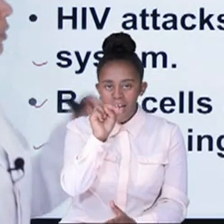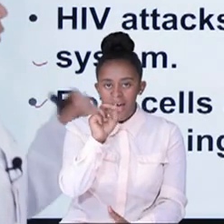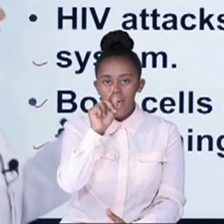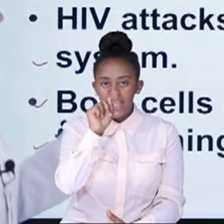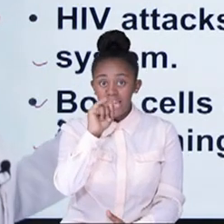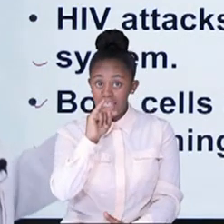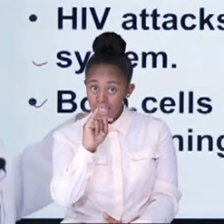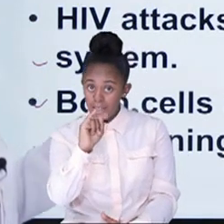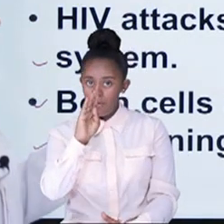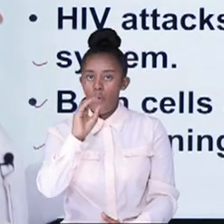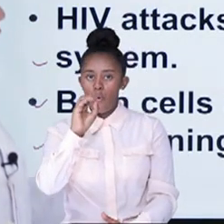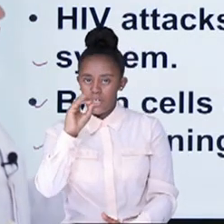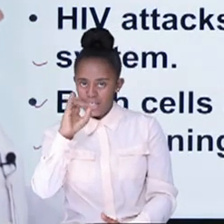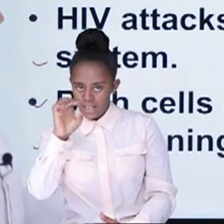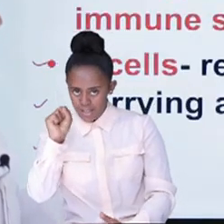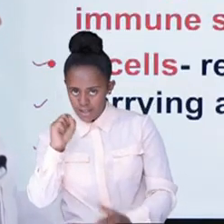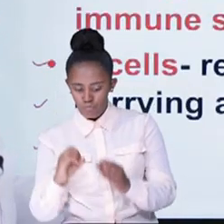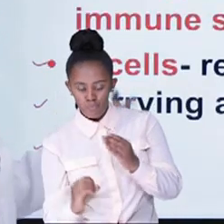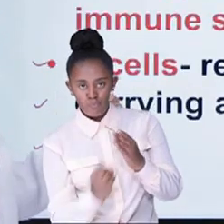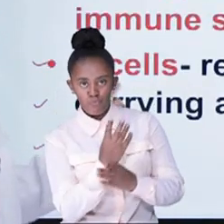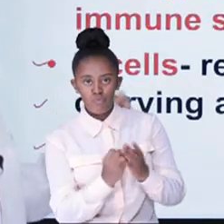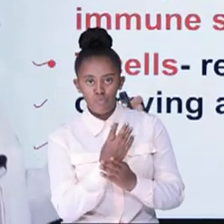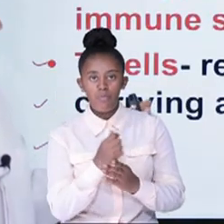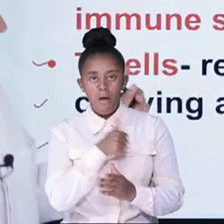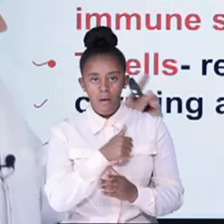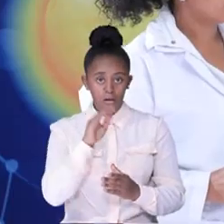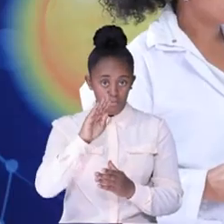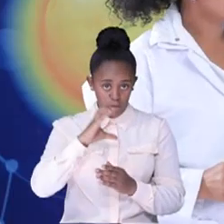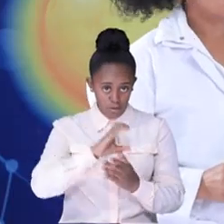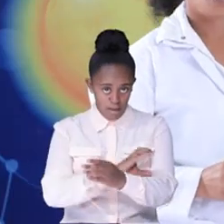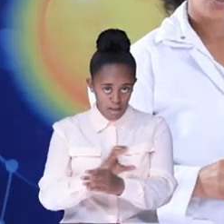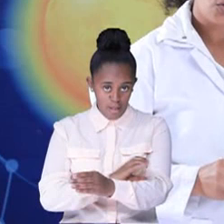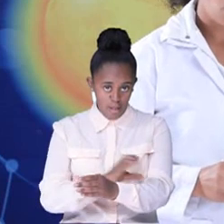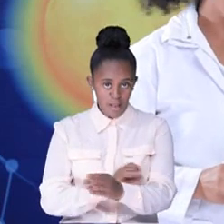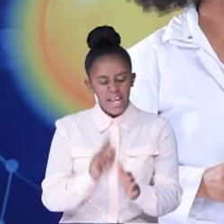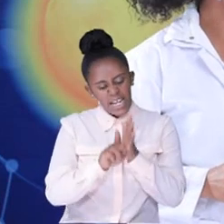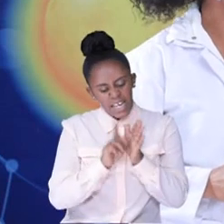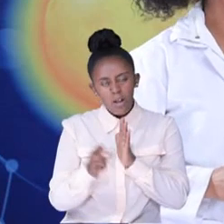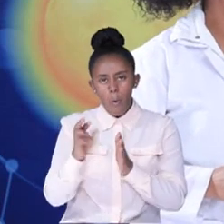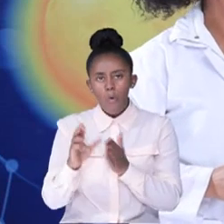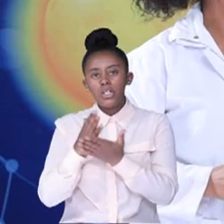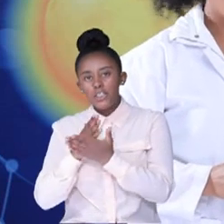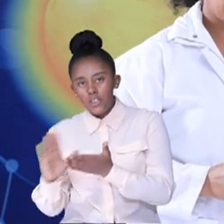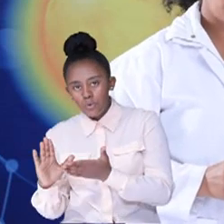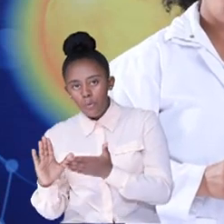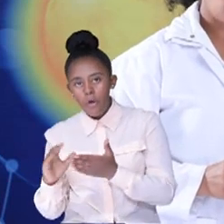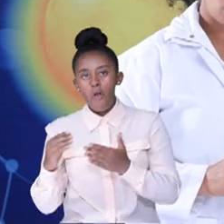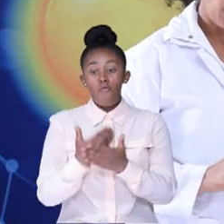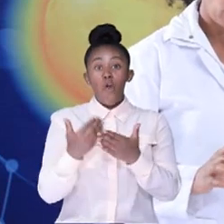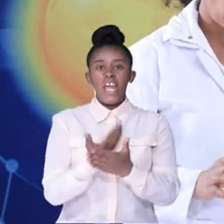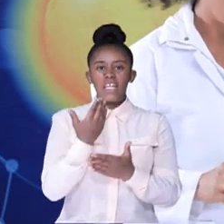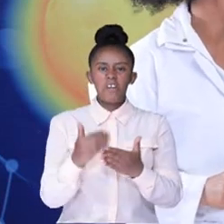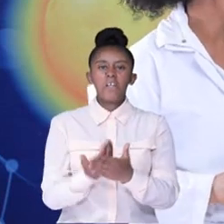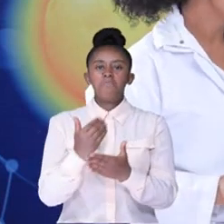Remember, we have said that in case of T cell, they kill or destroy the foreign antigen